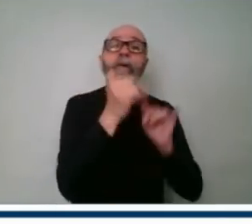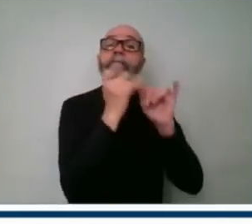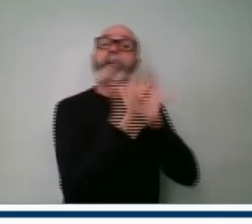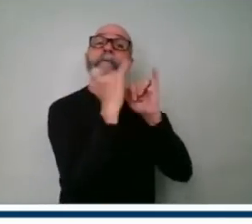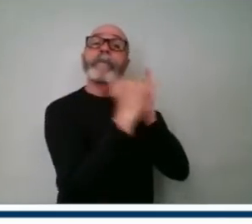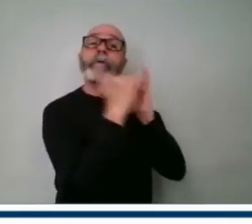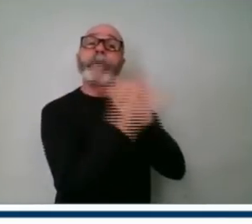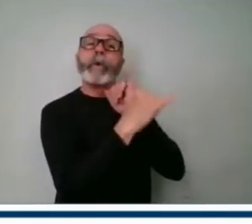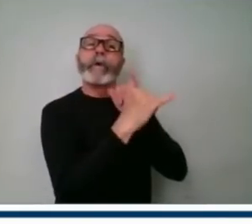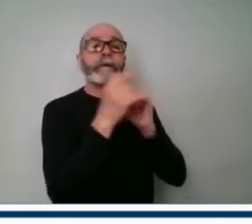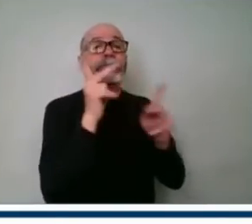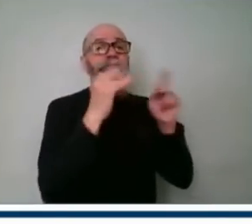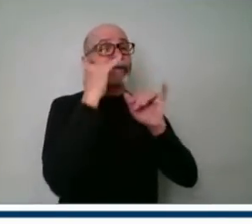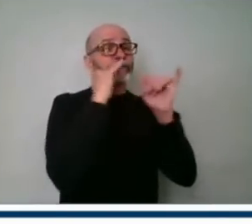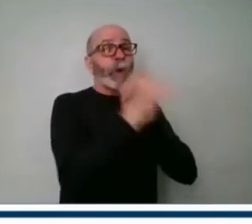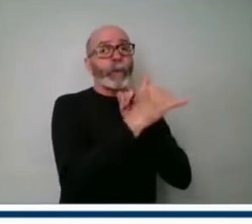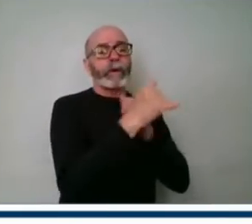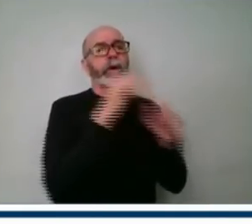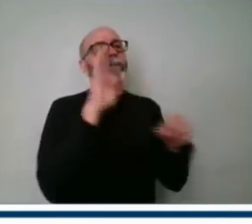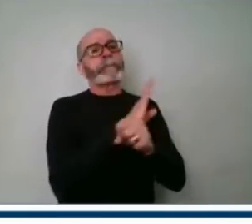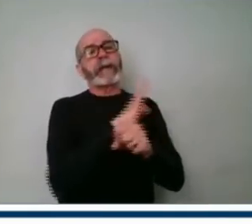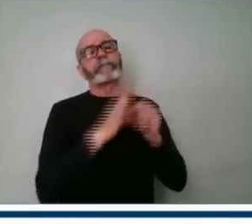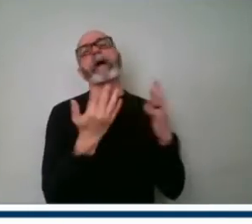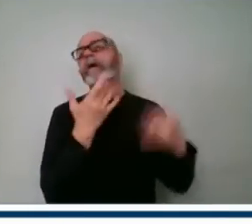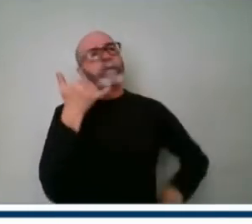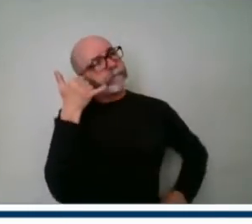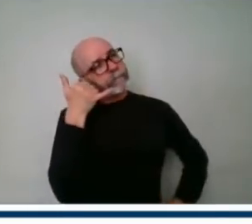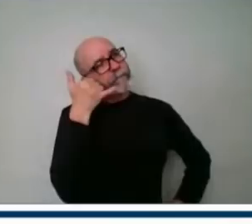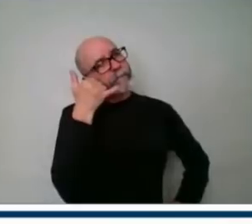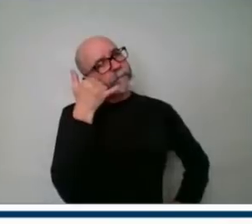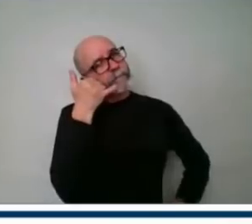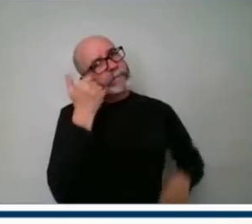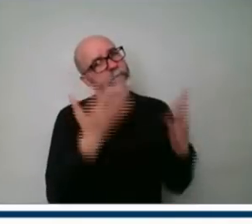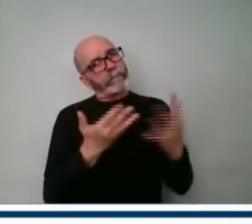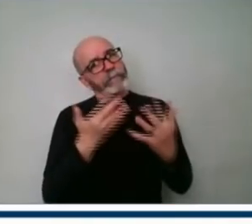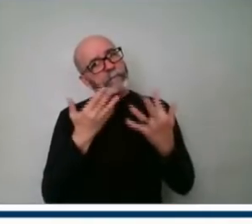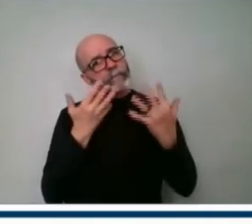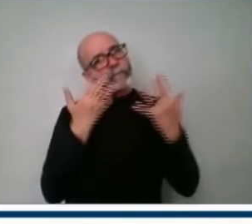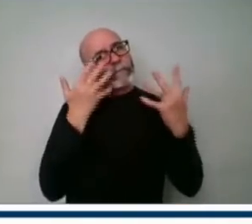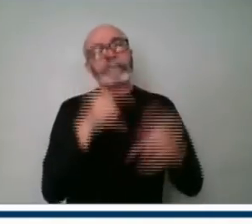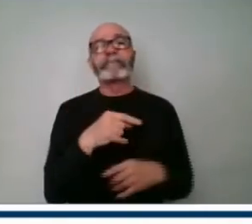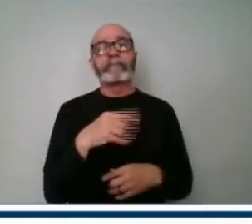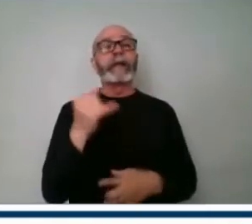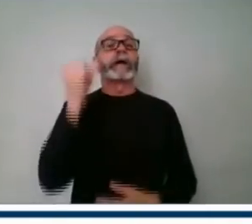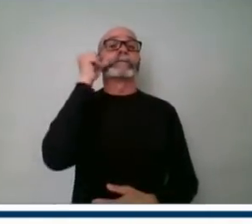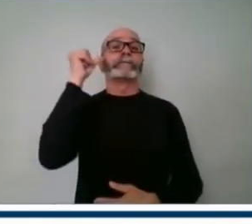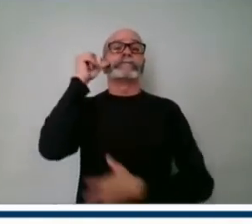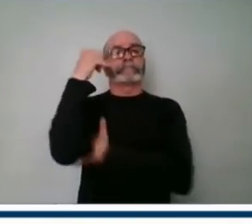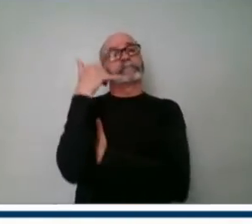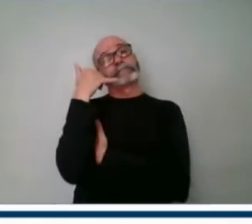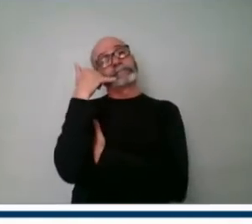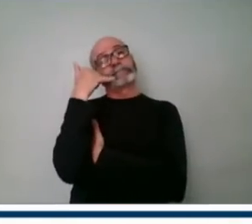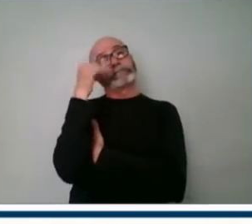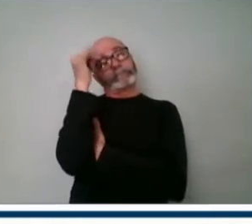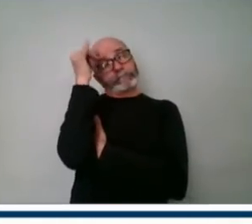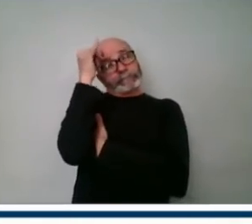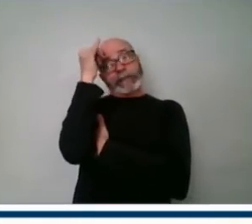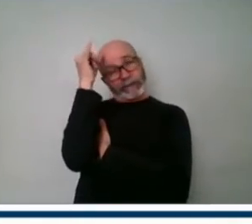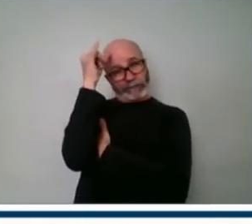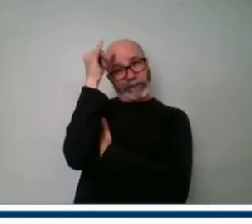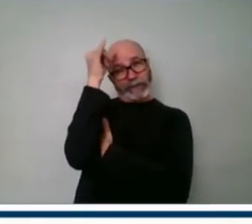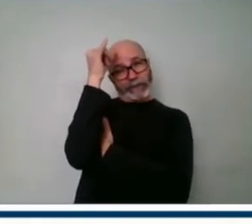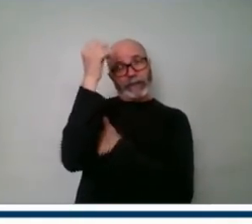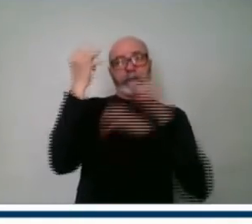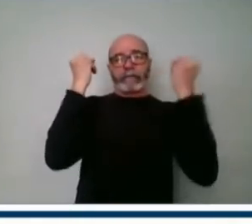signal. Yesterday, the number of spots for people to wait on hold was increased, and this will help, but there still may